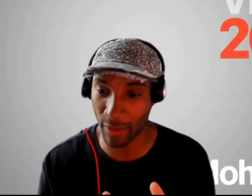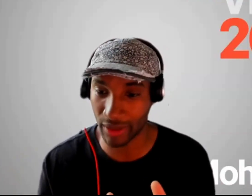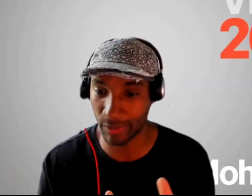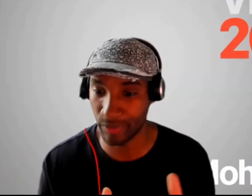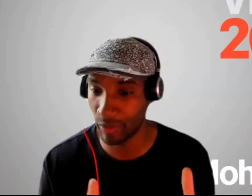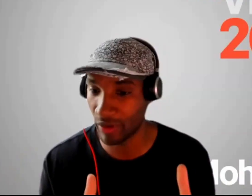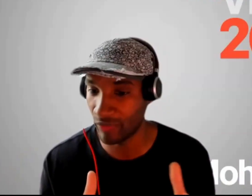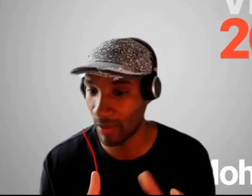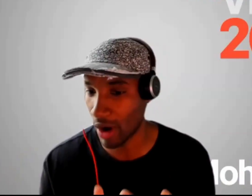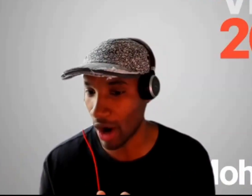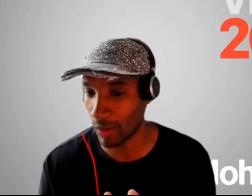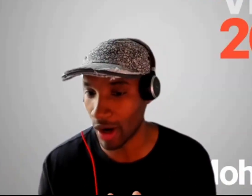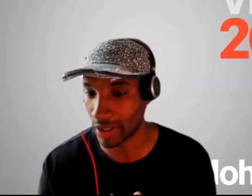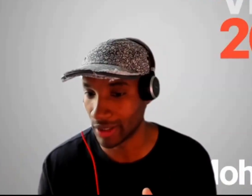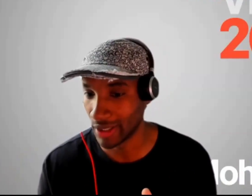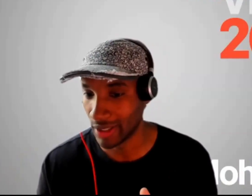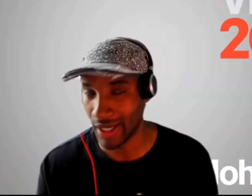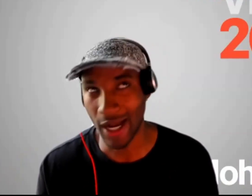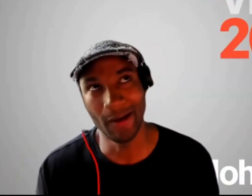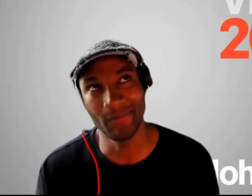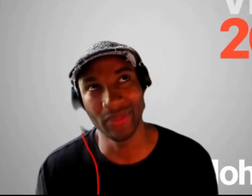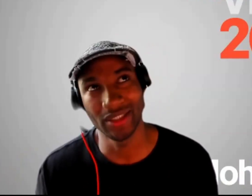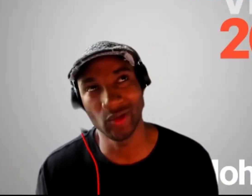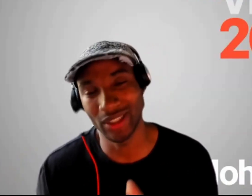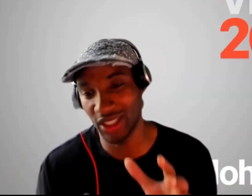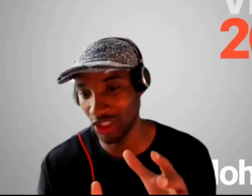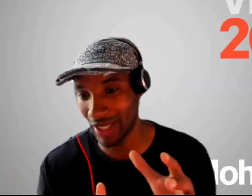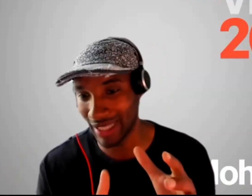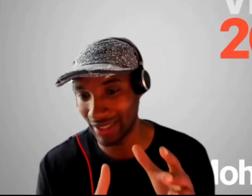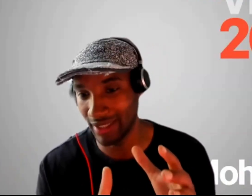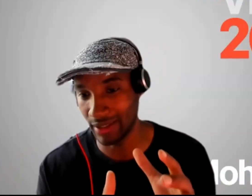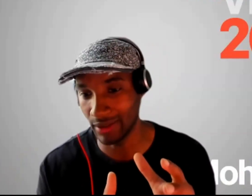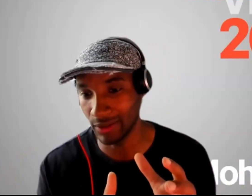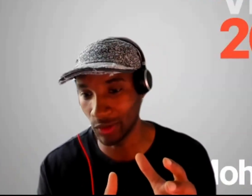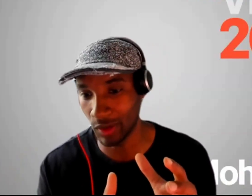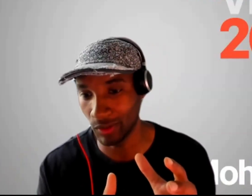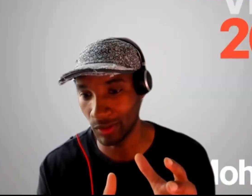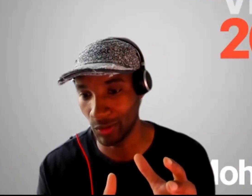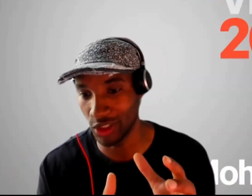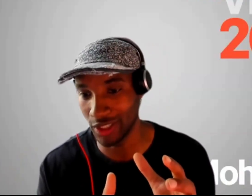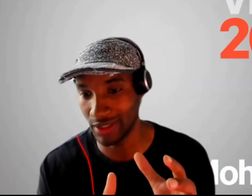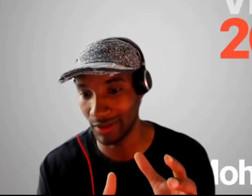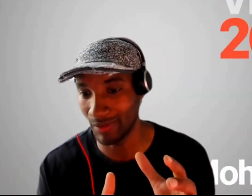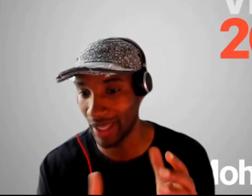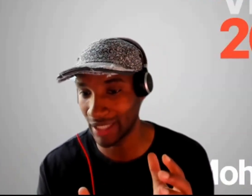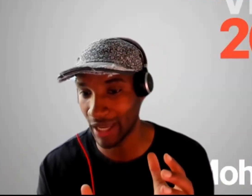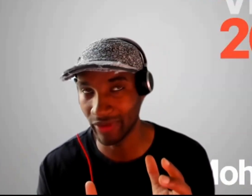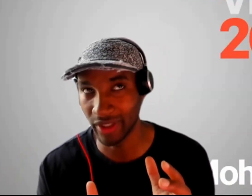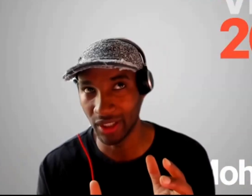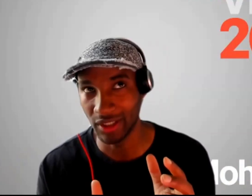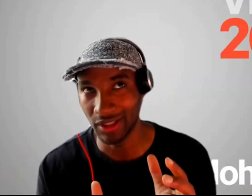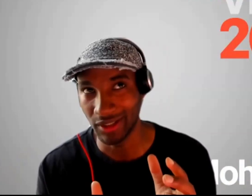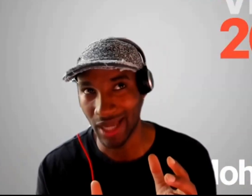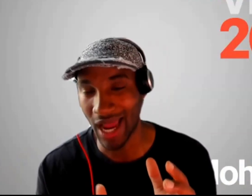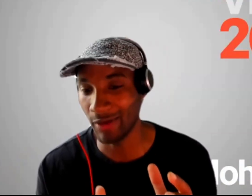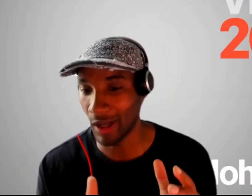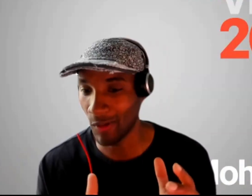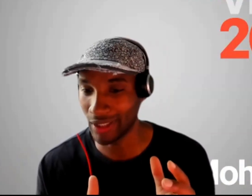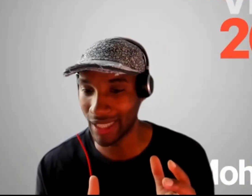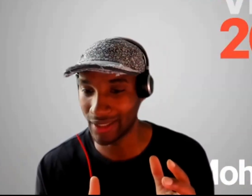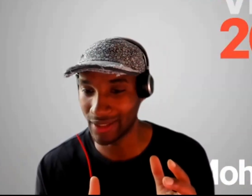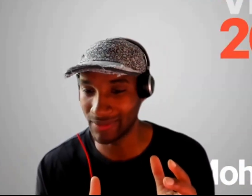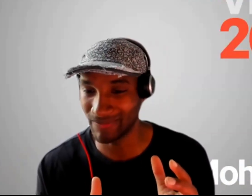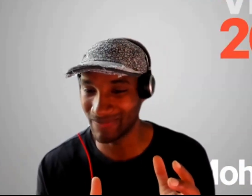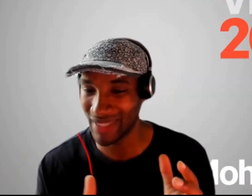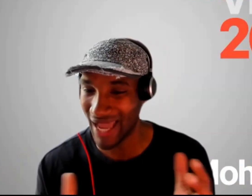identity around it, people from all walks. So they share that thing, which is being deaf around a